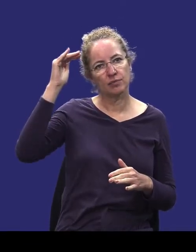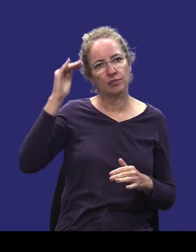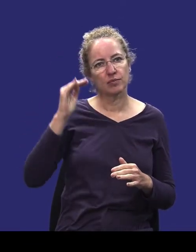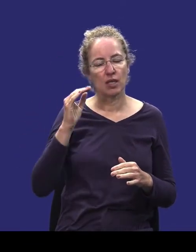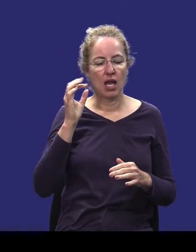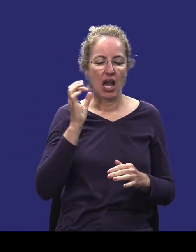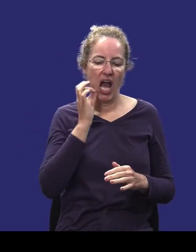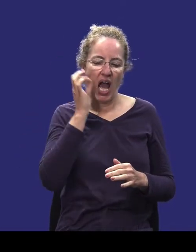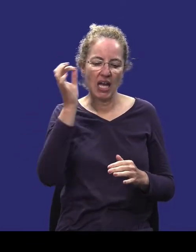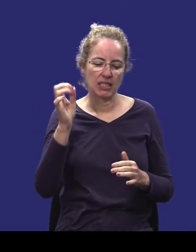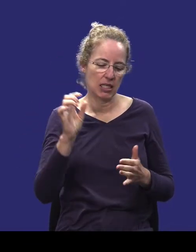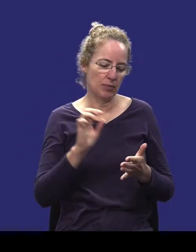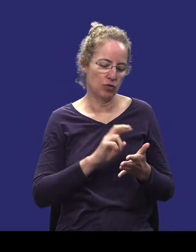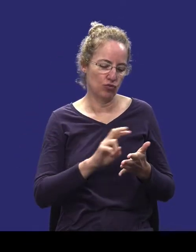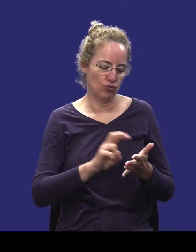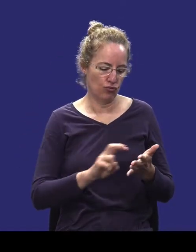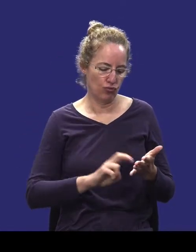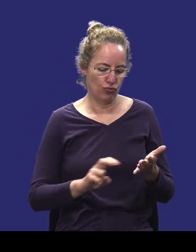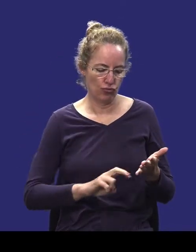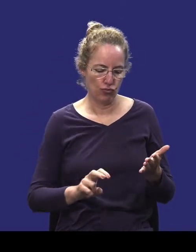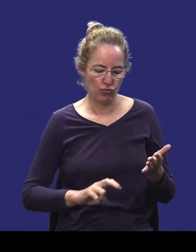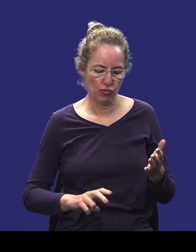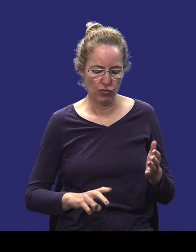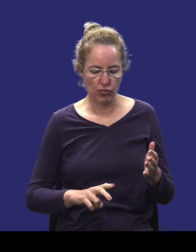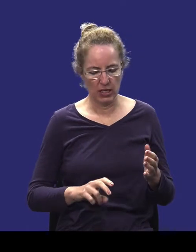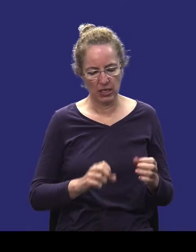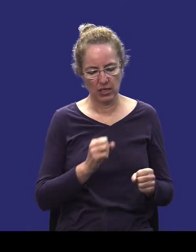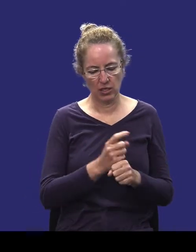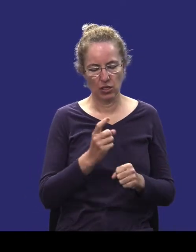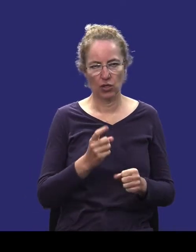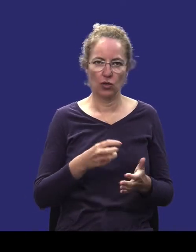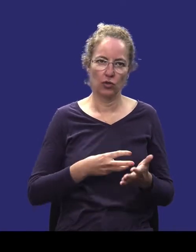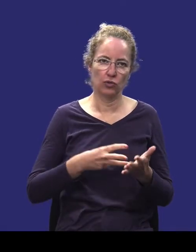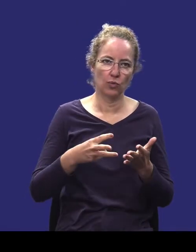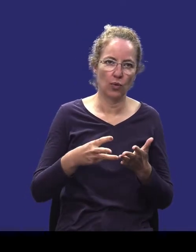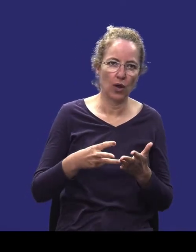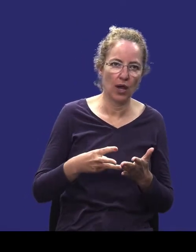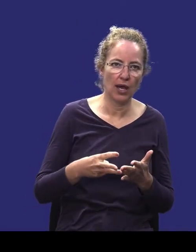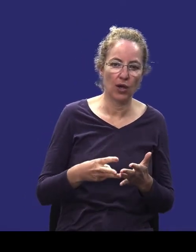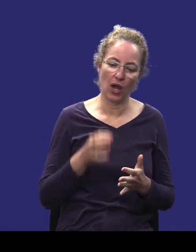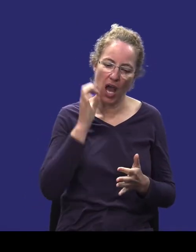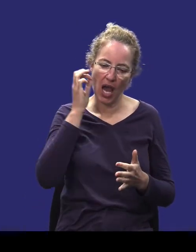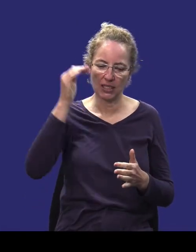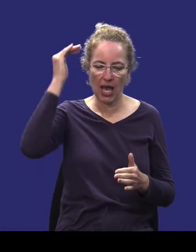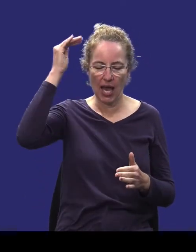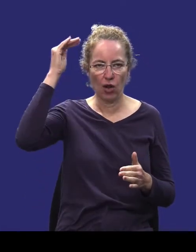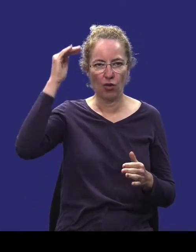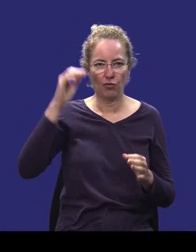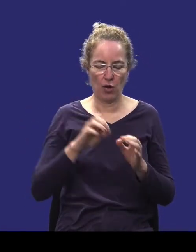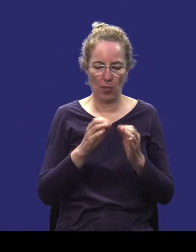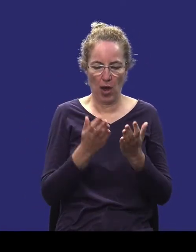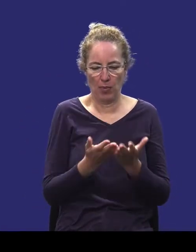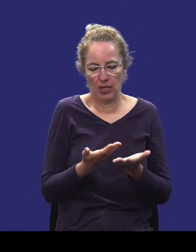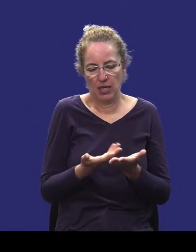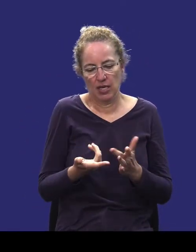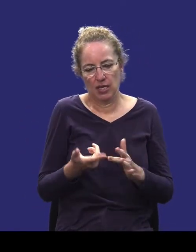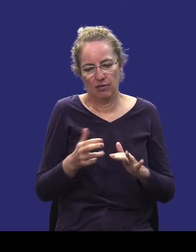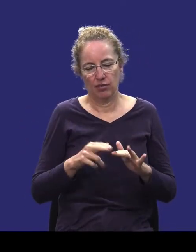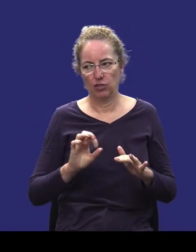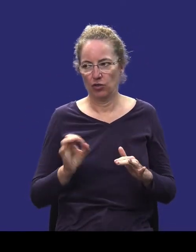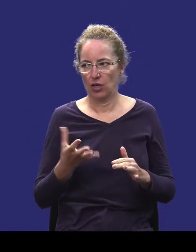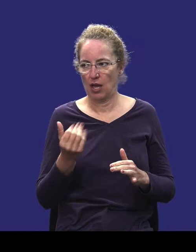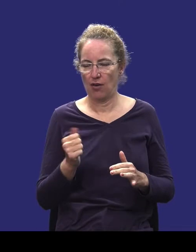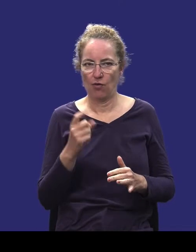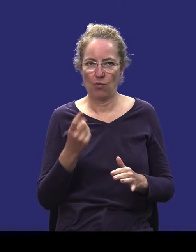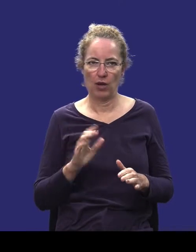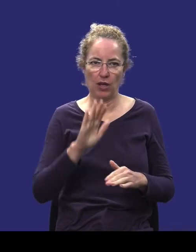Bible. You might even ask an adult to get you a Bible if you don't have one at home. We hope that as you learn and as